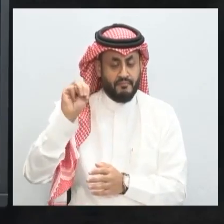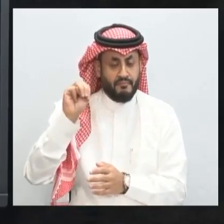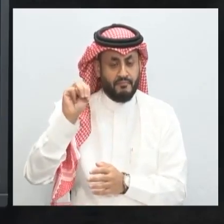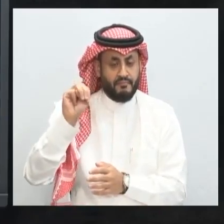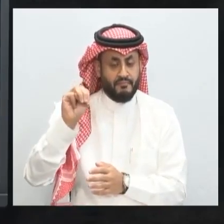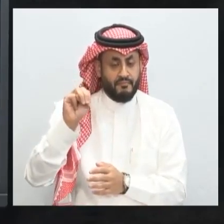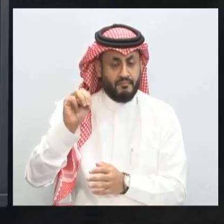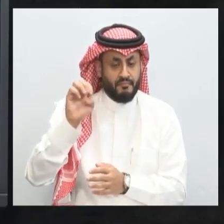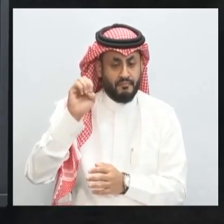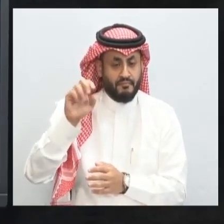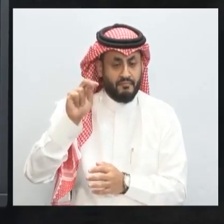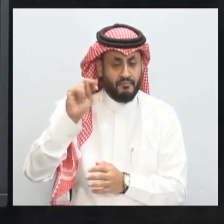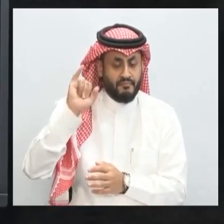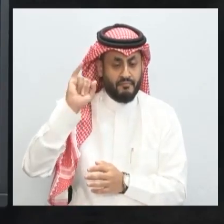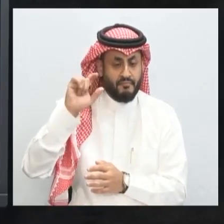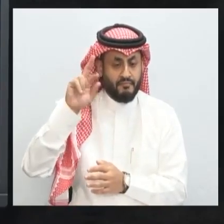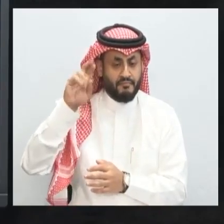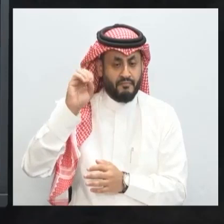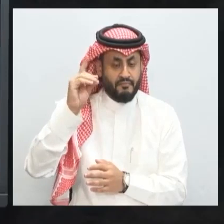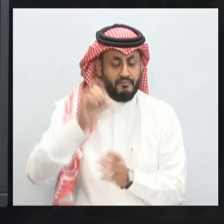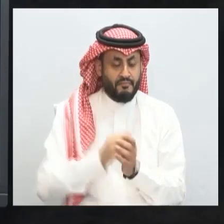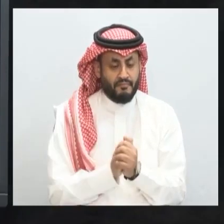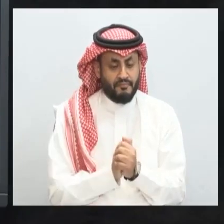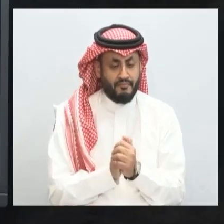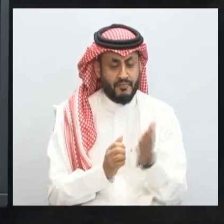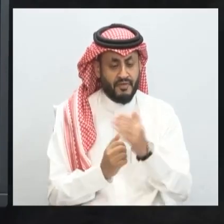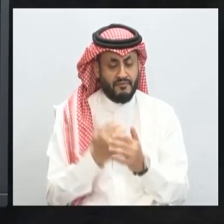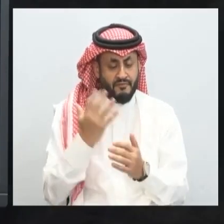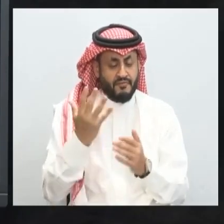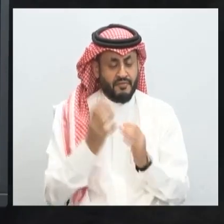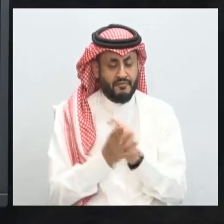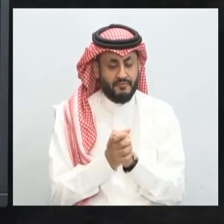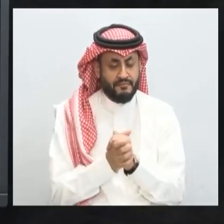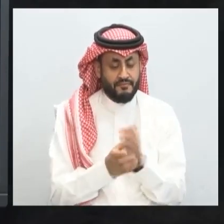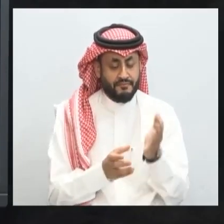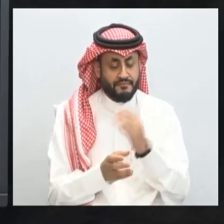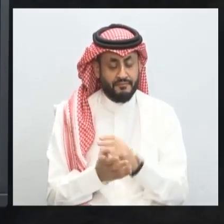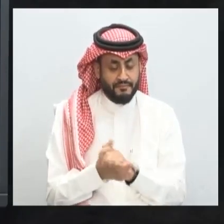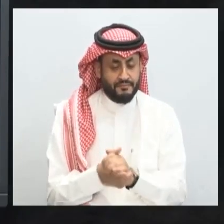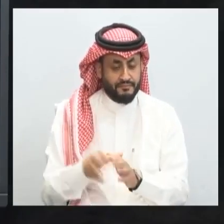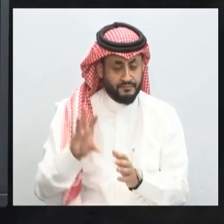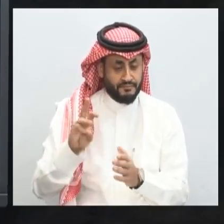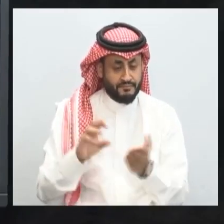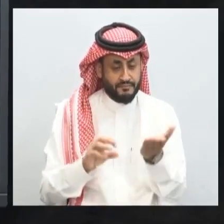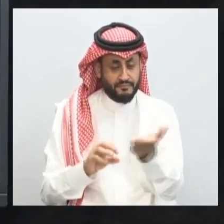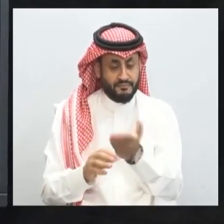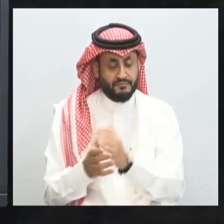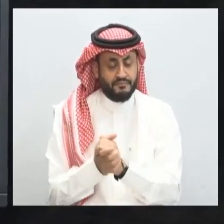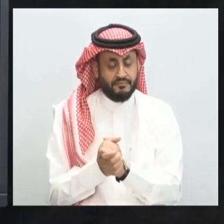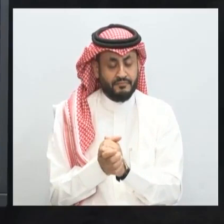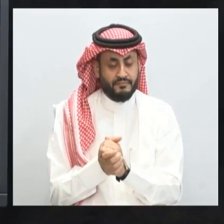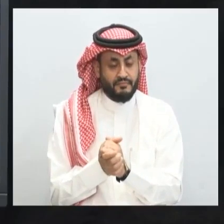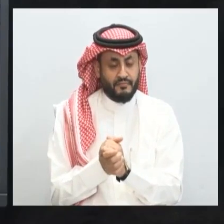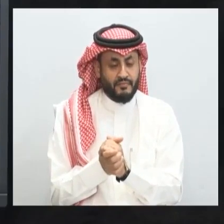We have number five, optimistic. We have number six,